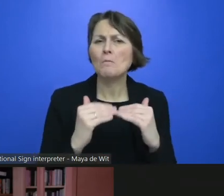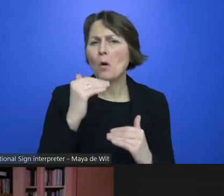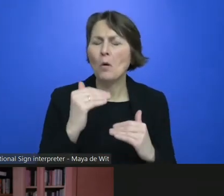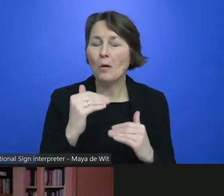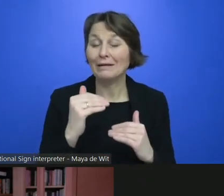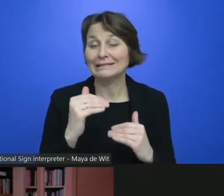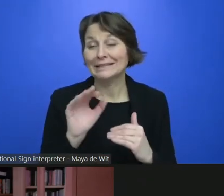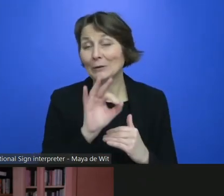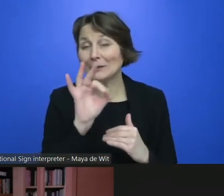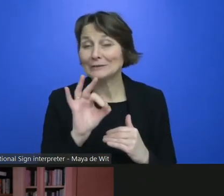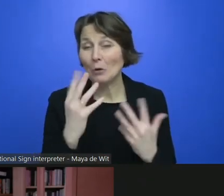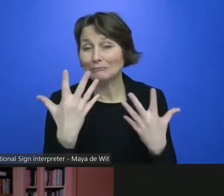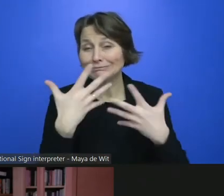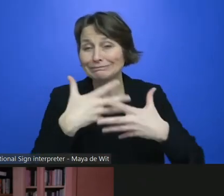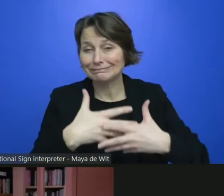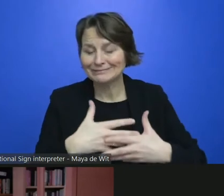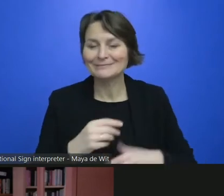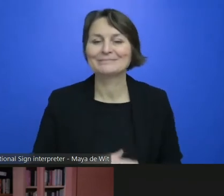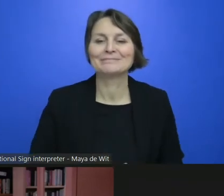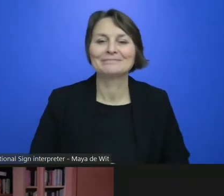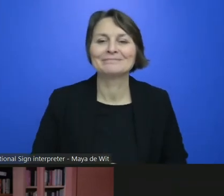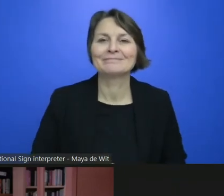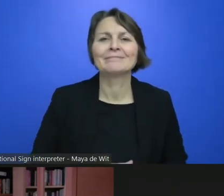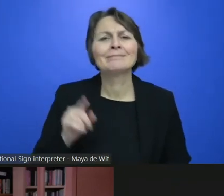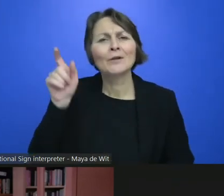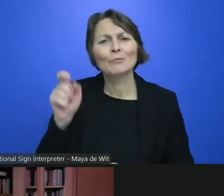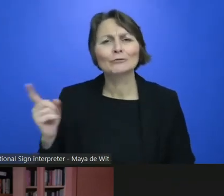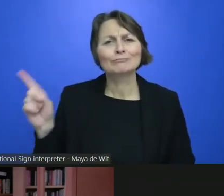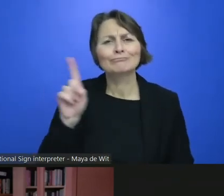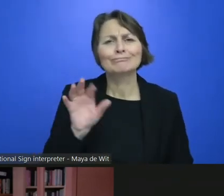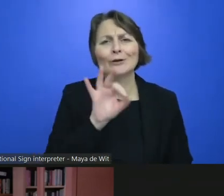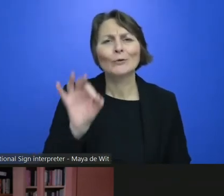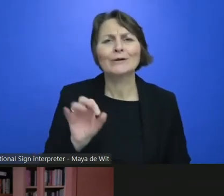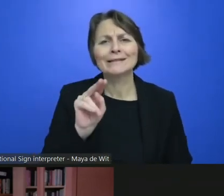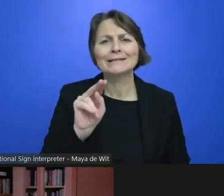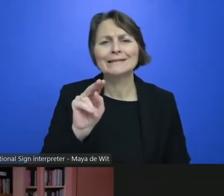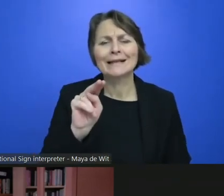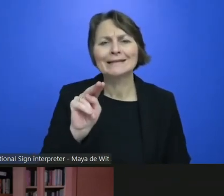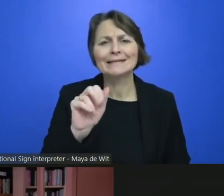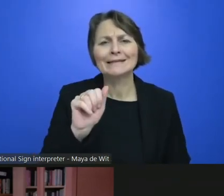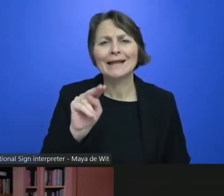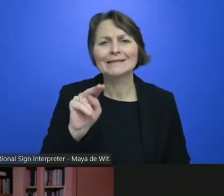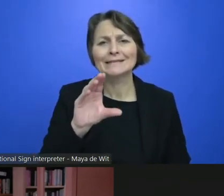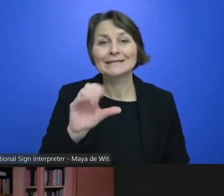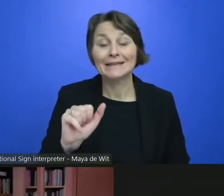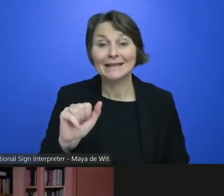Nancy, as you know her well, is a top expert on new diversity. Now, the question has disappeared from my screen, so